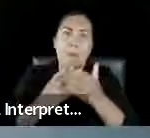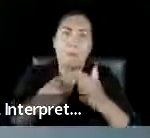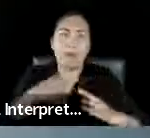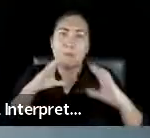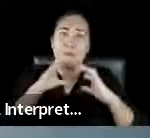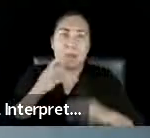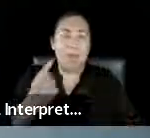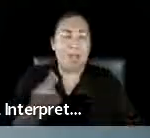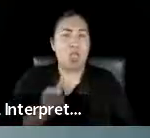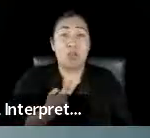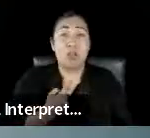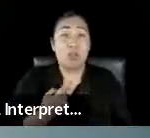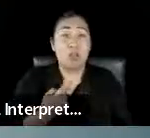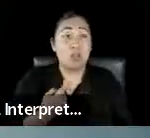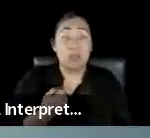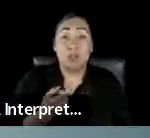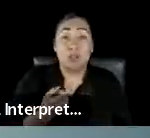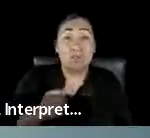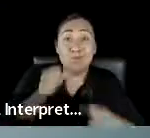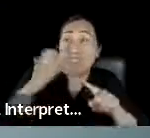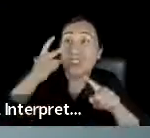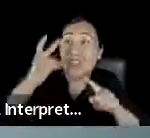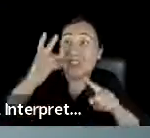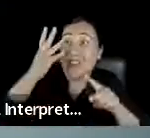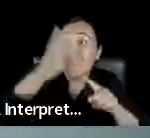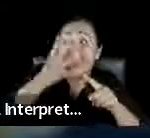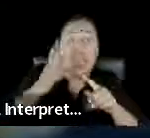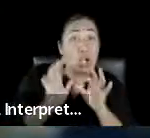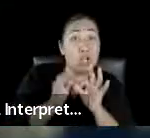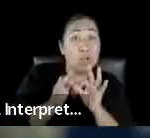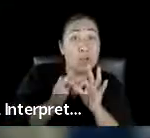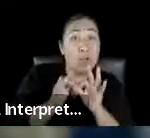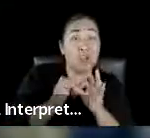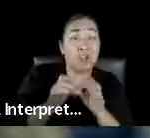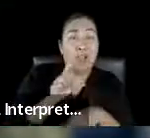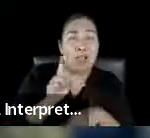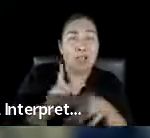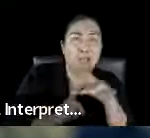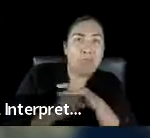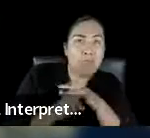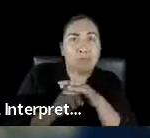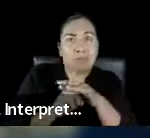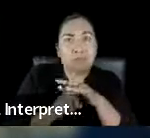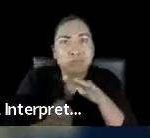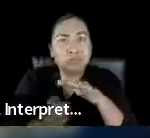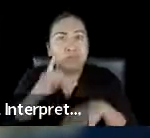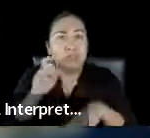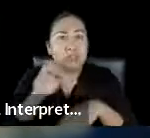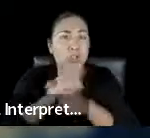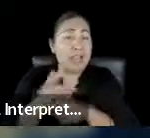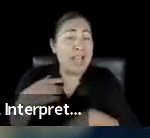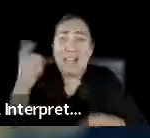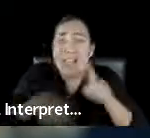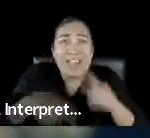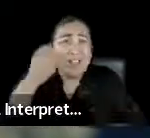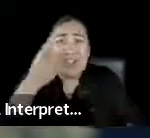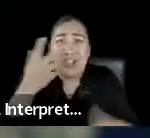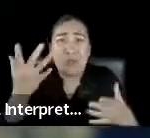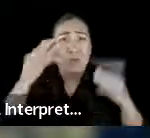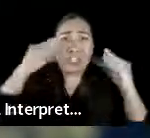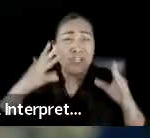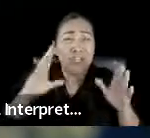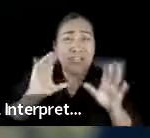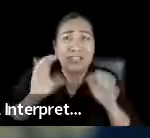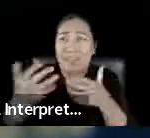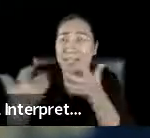alone. Without seeing faces and interpreters being in and out because of COVID, I can't understand what teachers and classmates say to me.